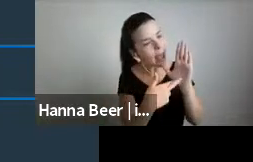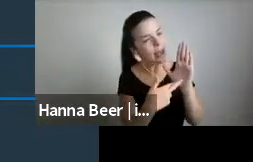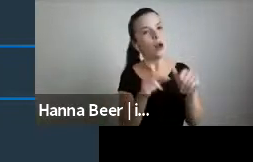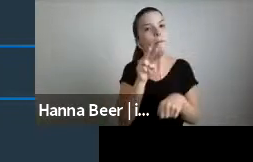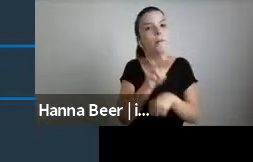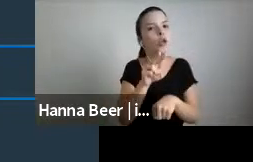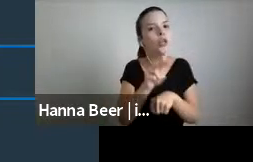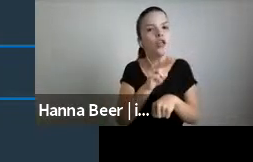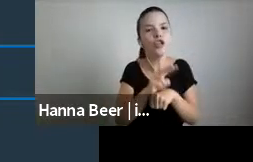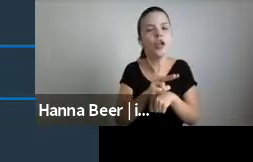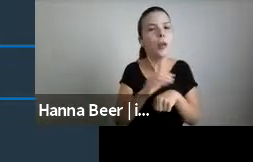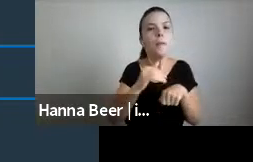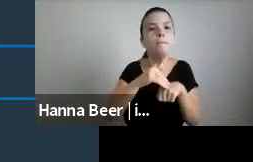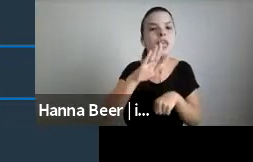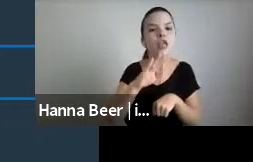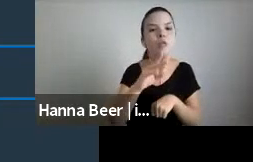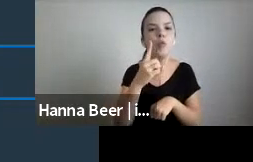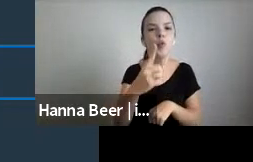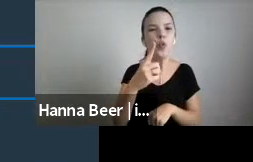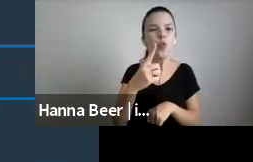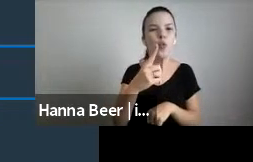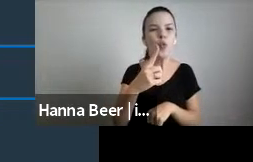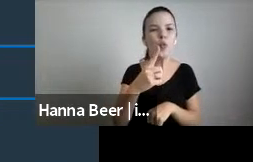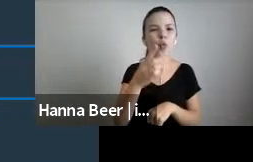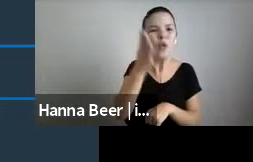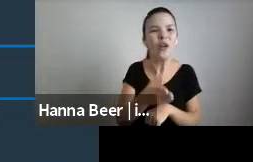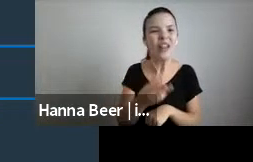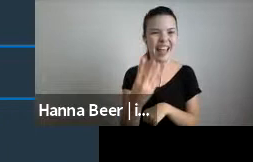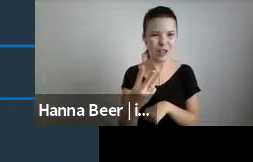the habitat, highly protected,